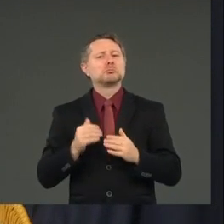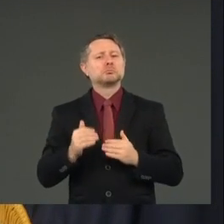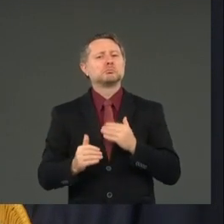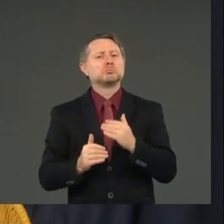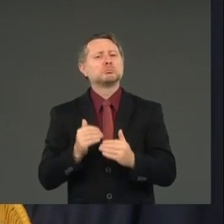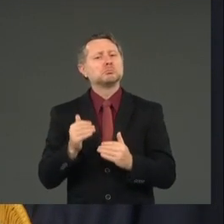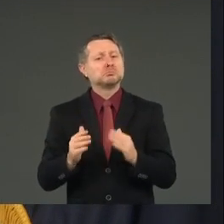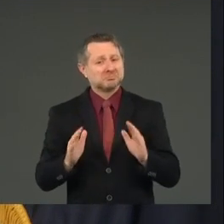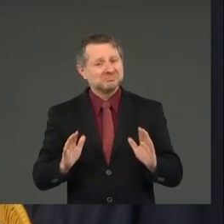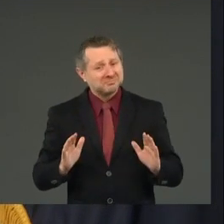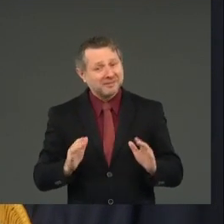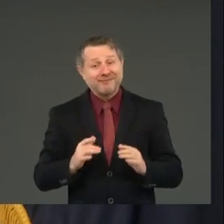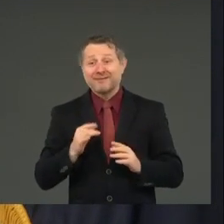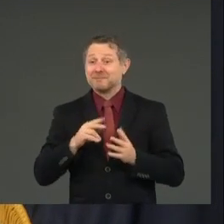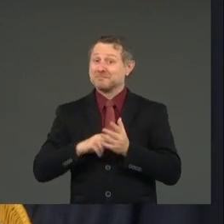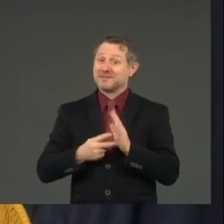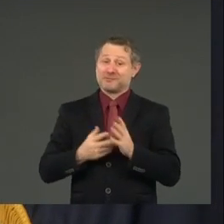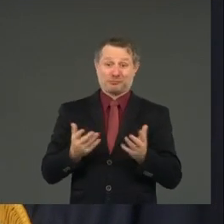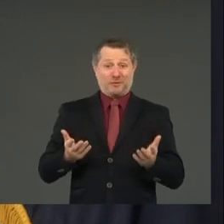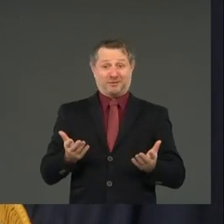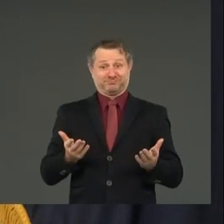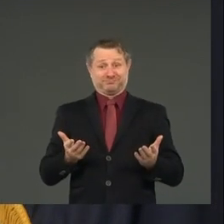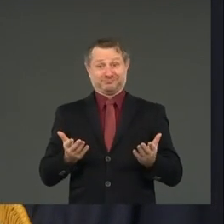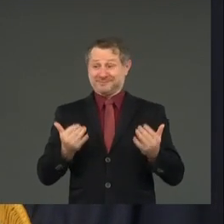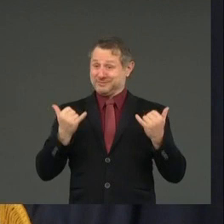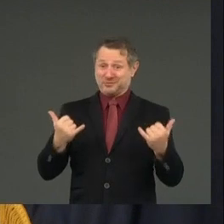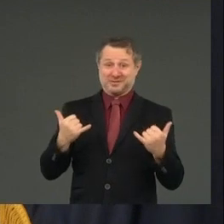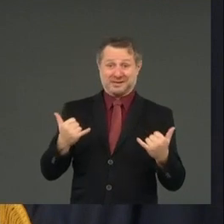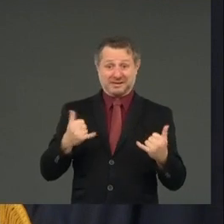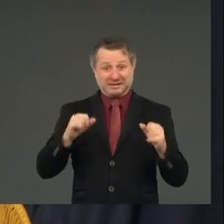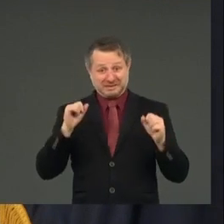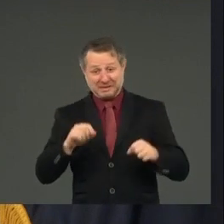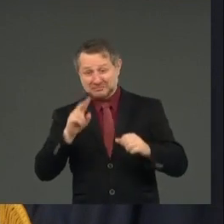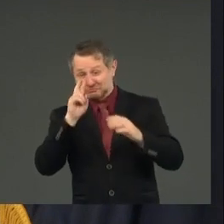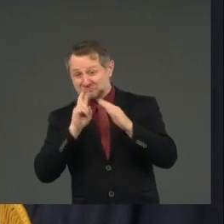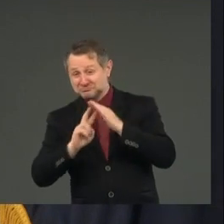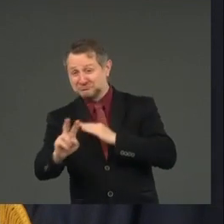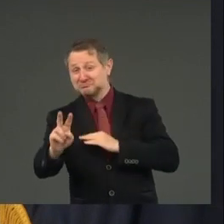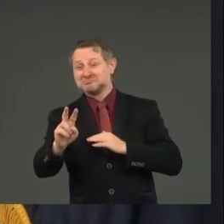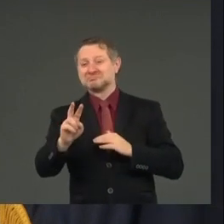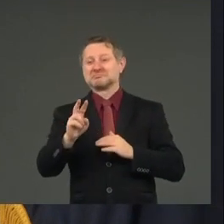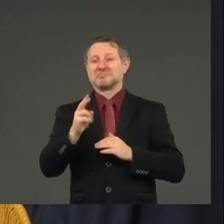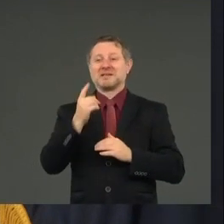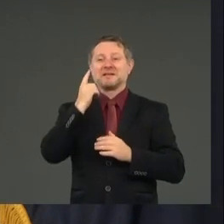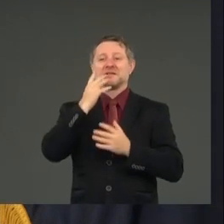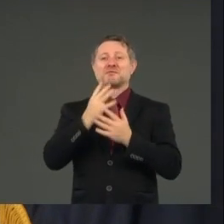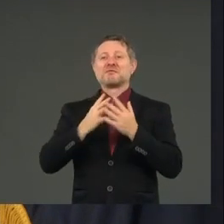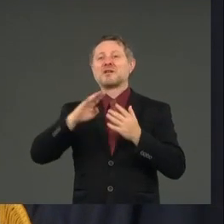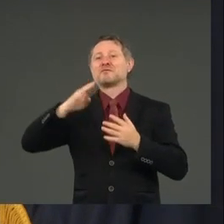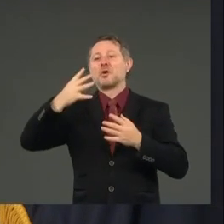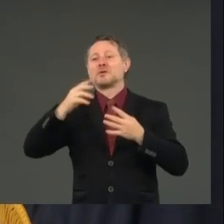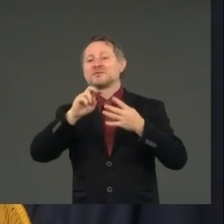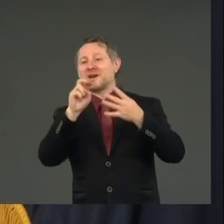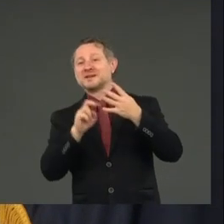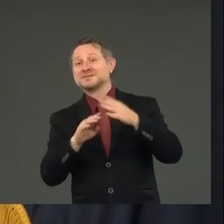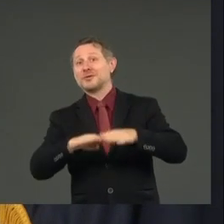But are we at a point where anyone can forecast when will phase 4 happen?